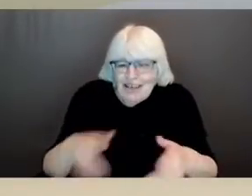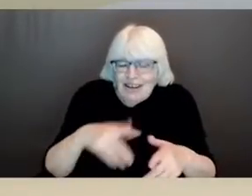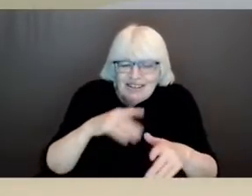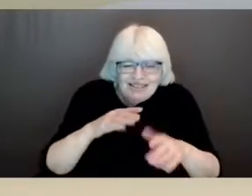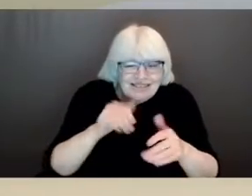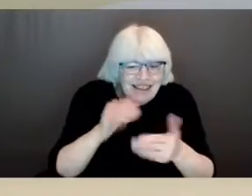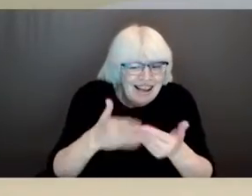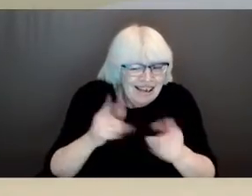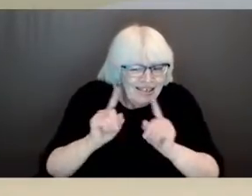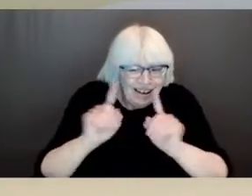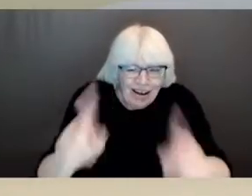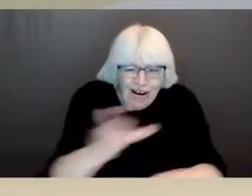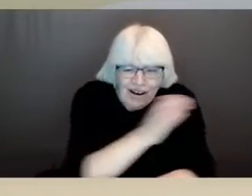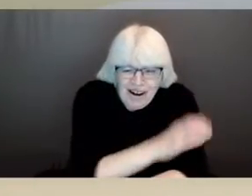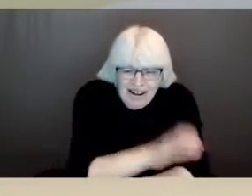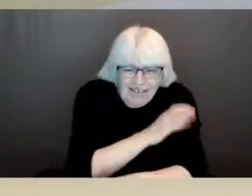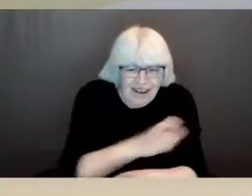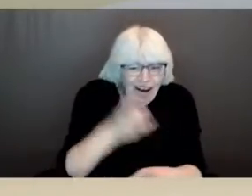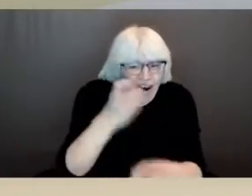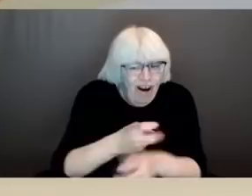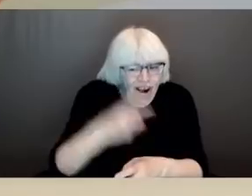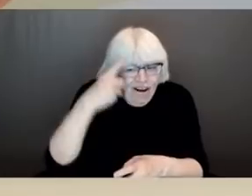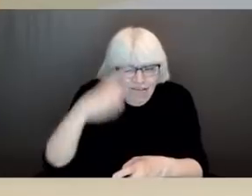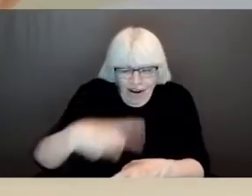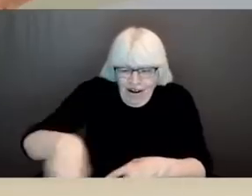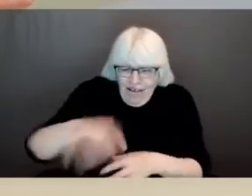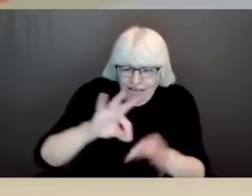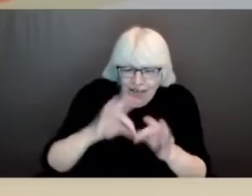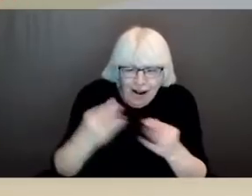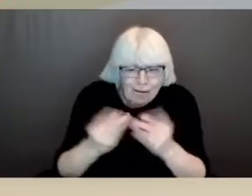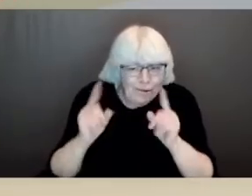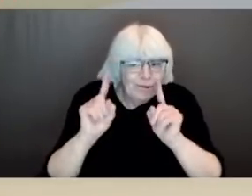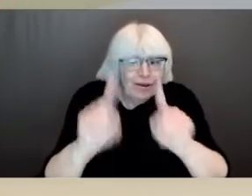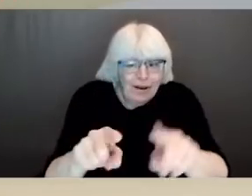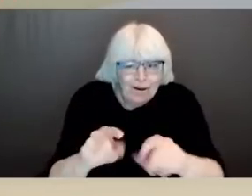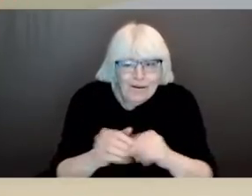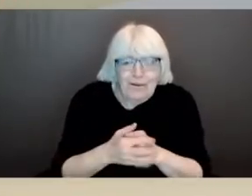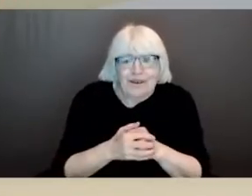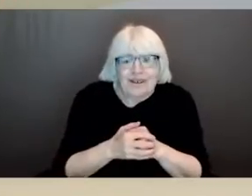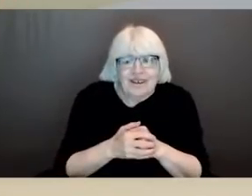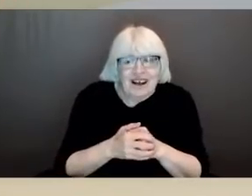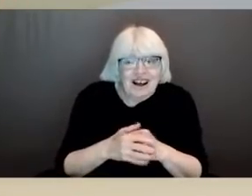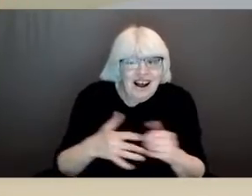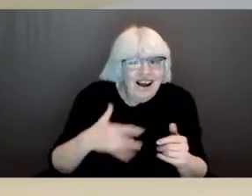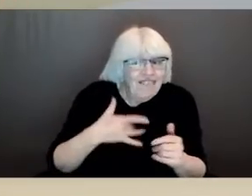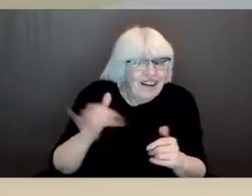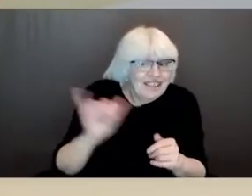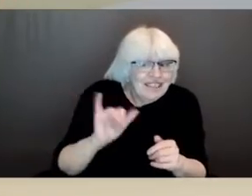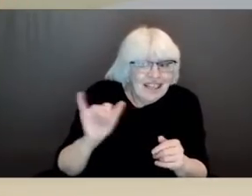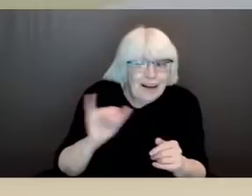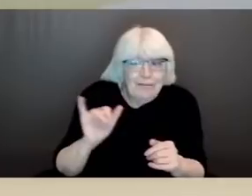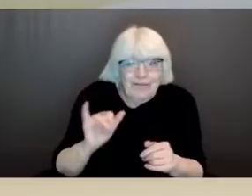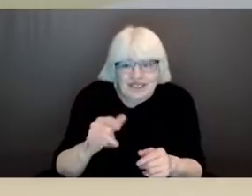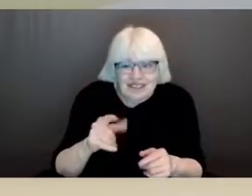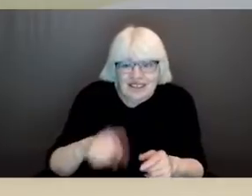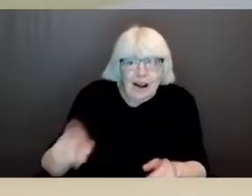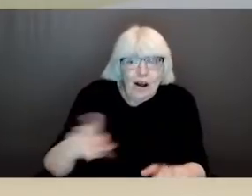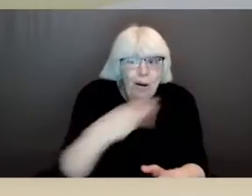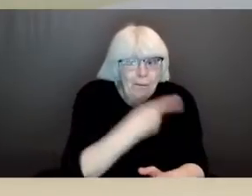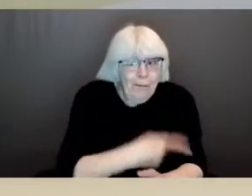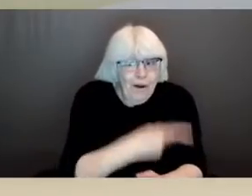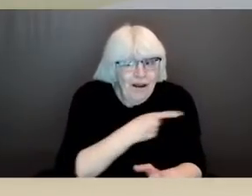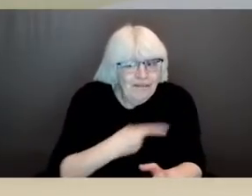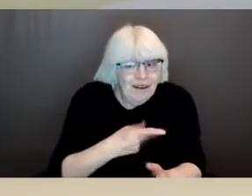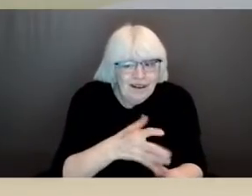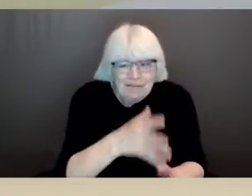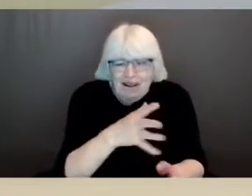and in sometimes if you're living in certain parts of the province, it may not be as easy to get to a testing clinic. So